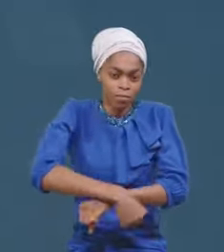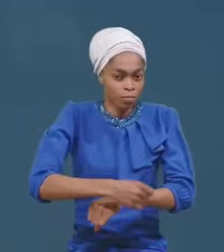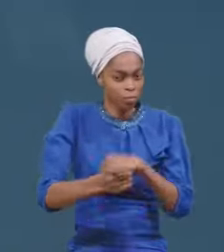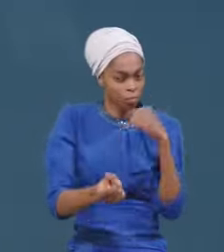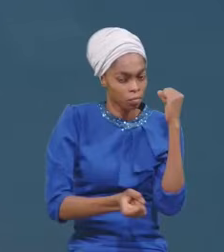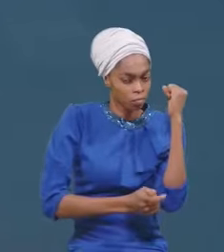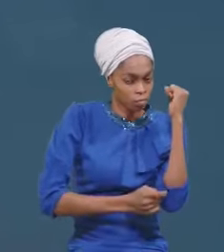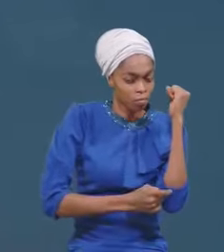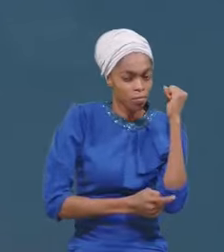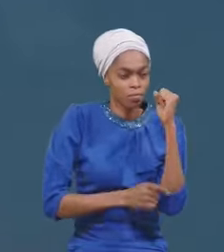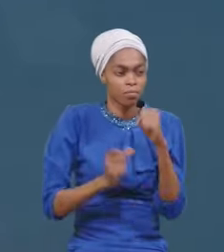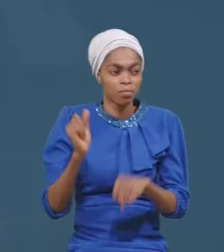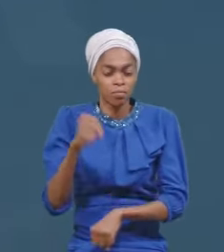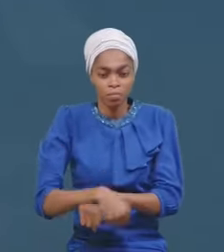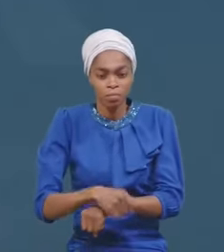Overcome trials.